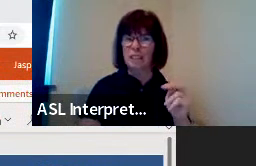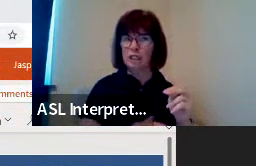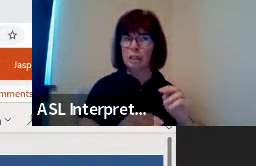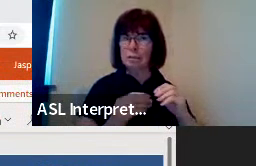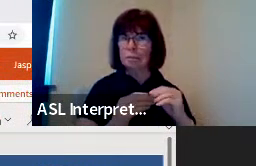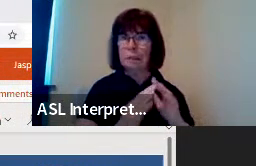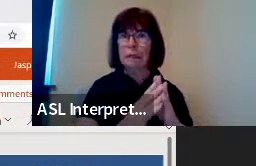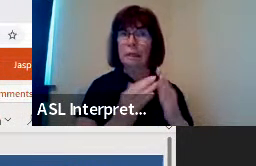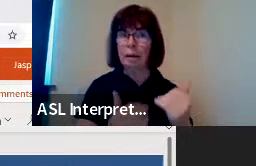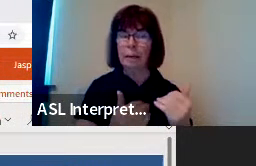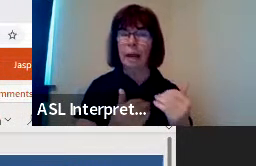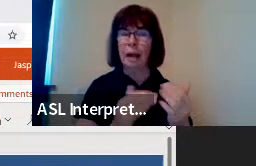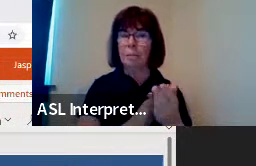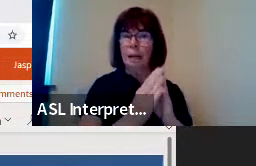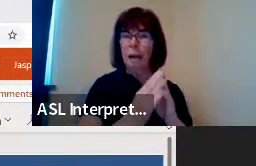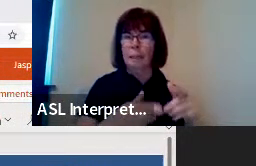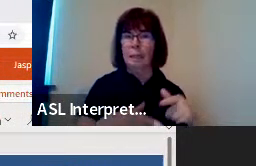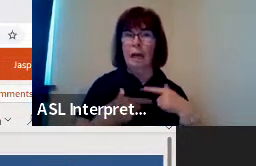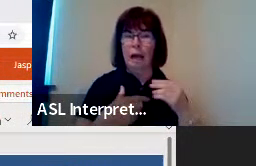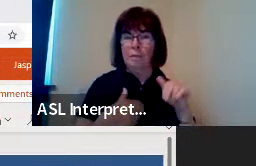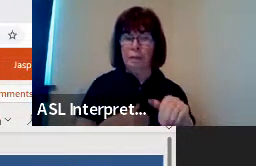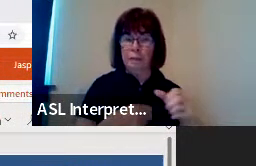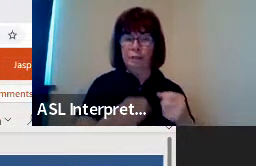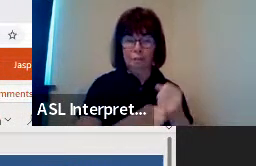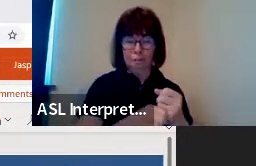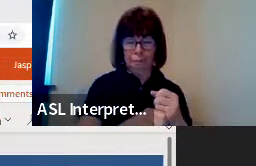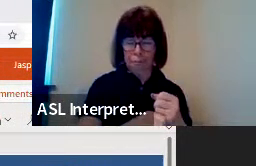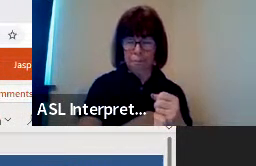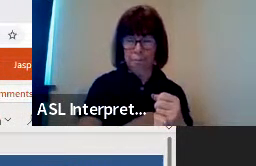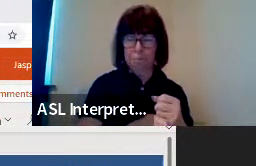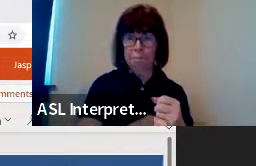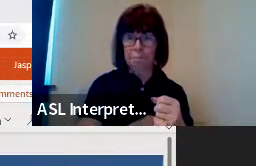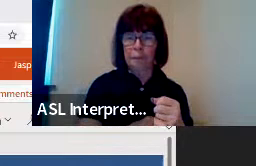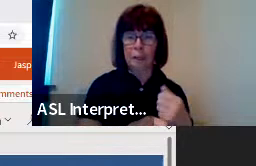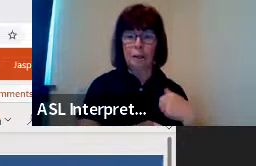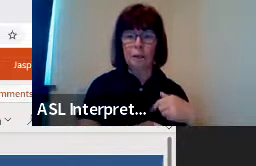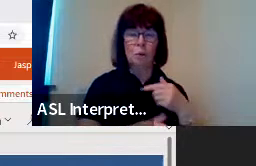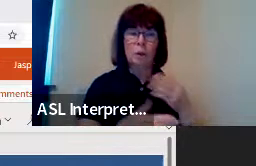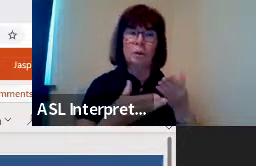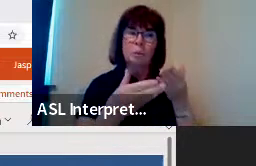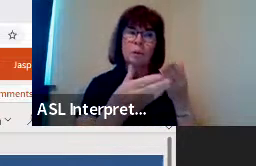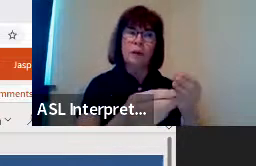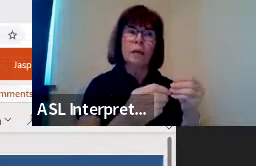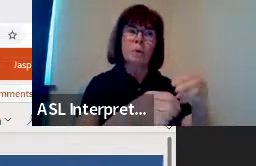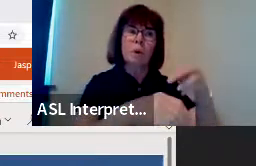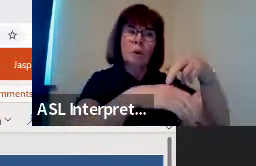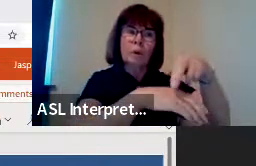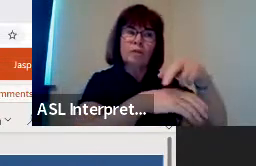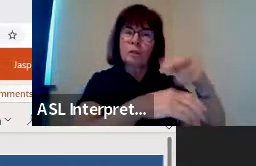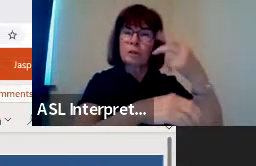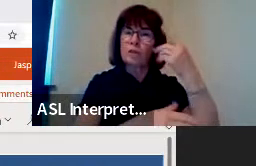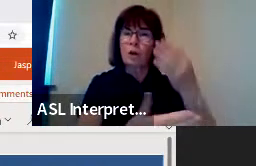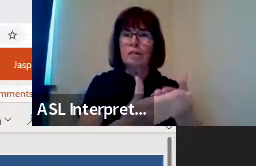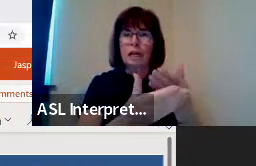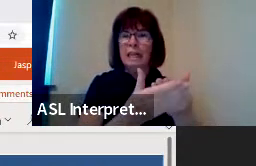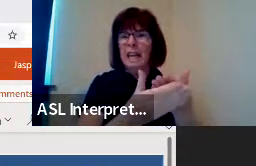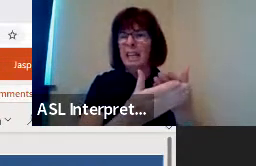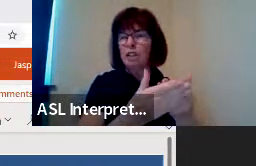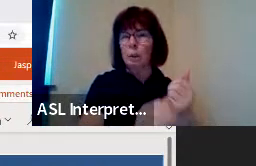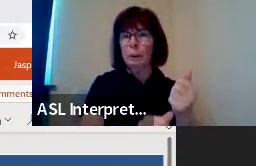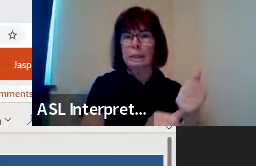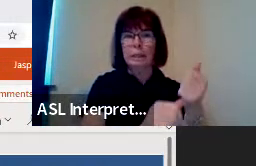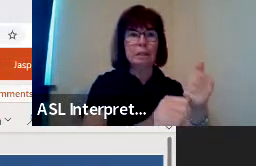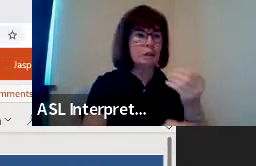year. And we're going to need to provide referrals more for financial assistance to